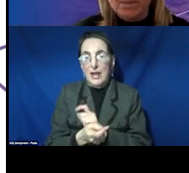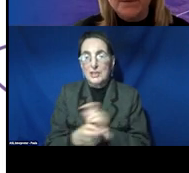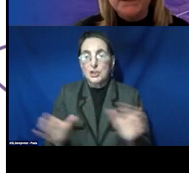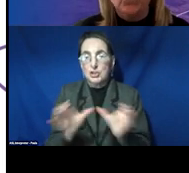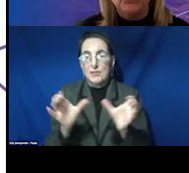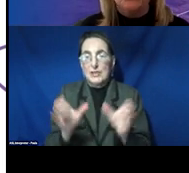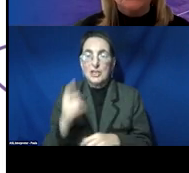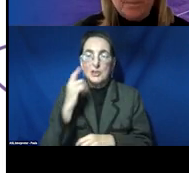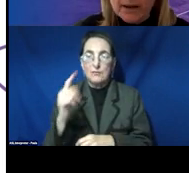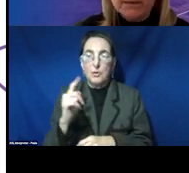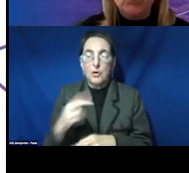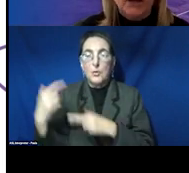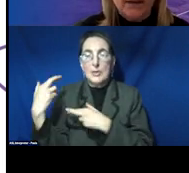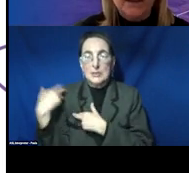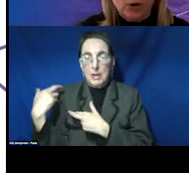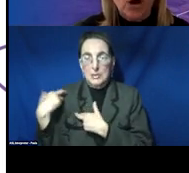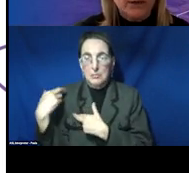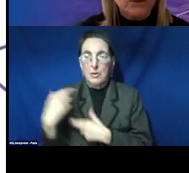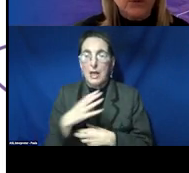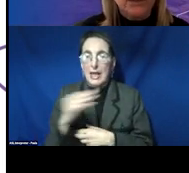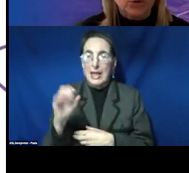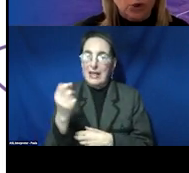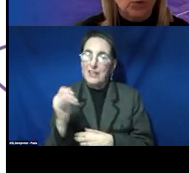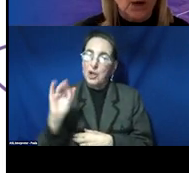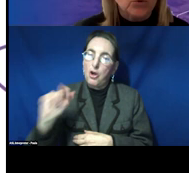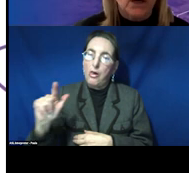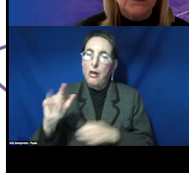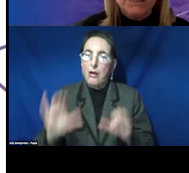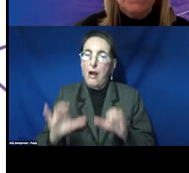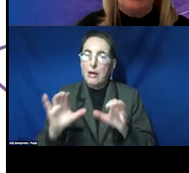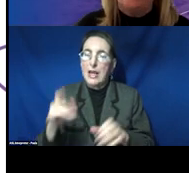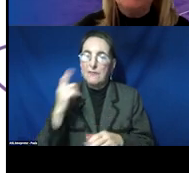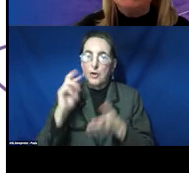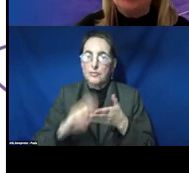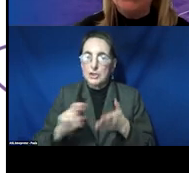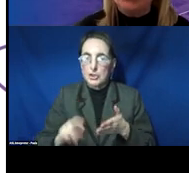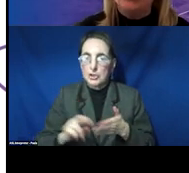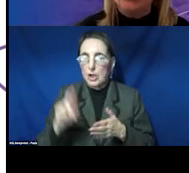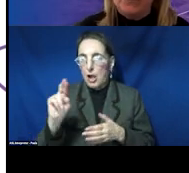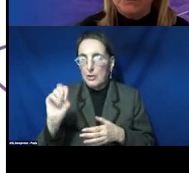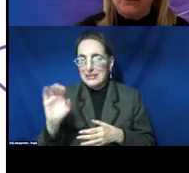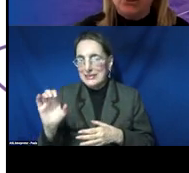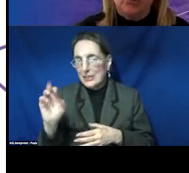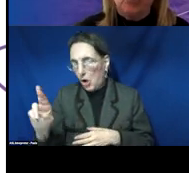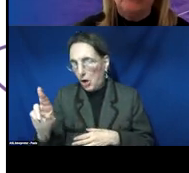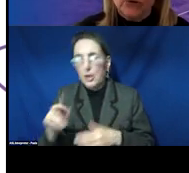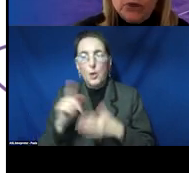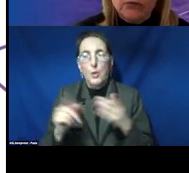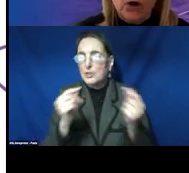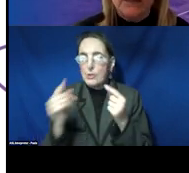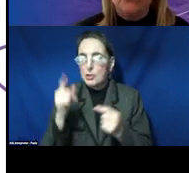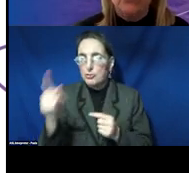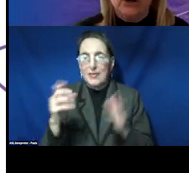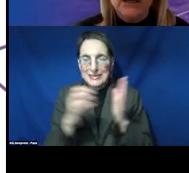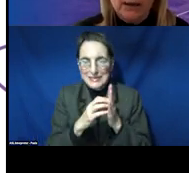for responsible and ethical conduct of research, or RECRA. Now, what did we do to this section? Well, first